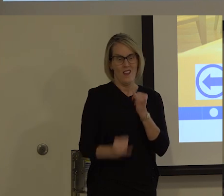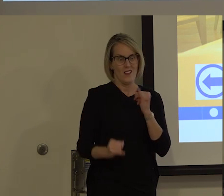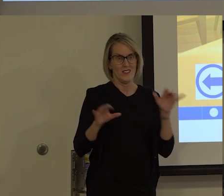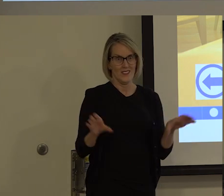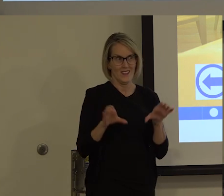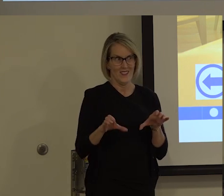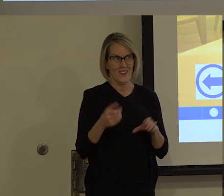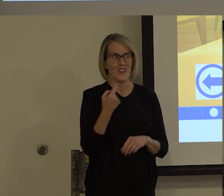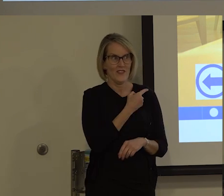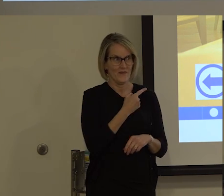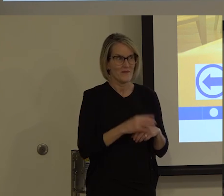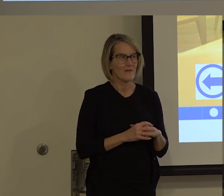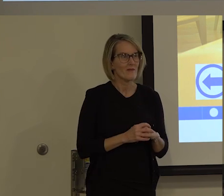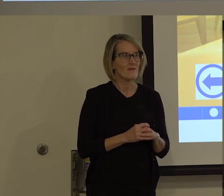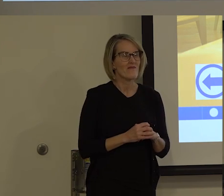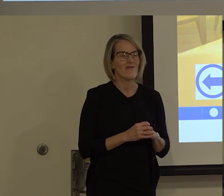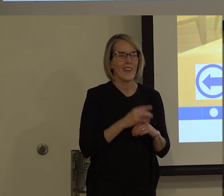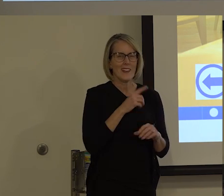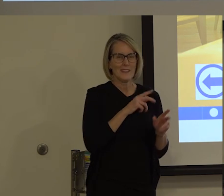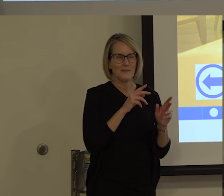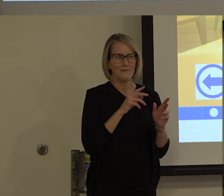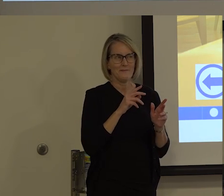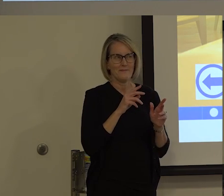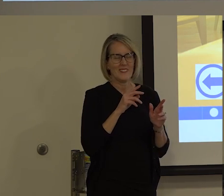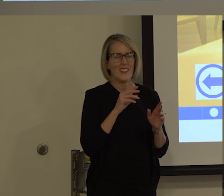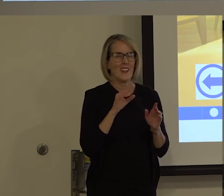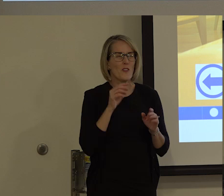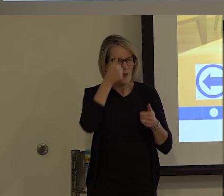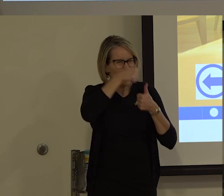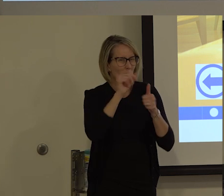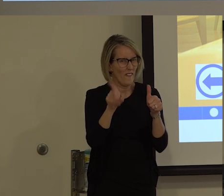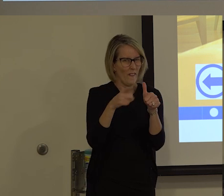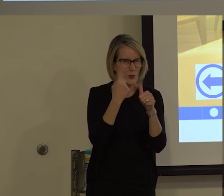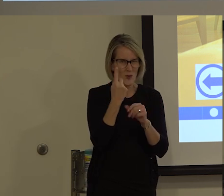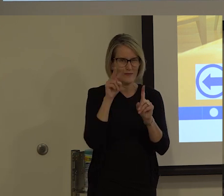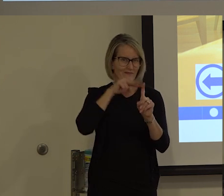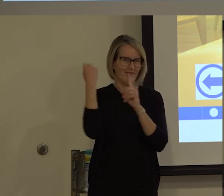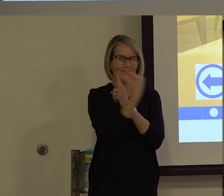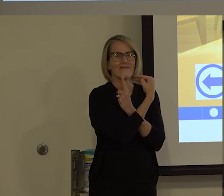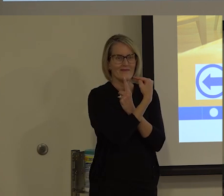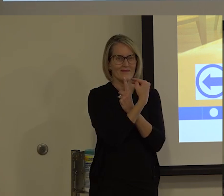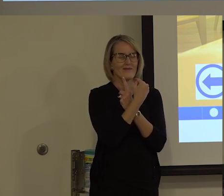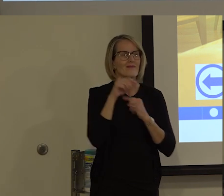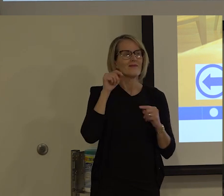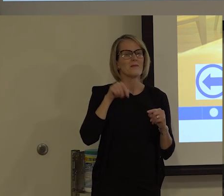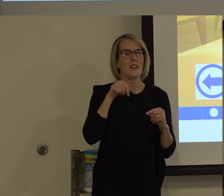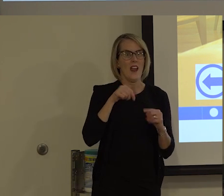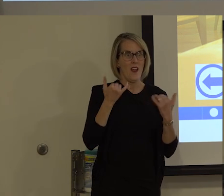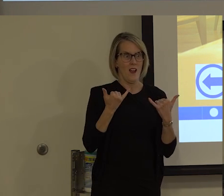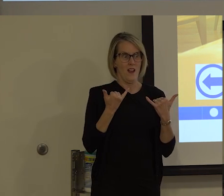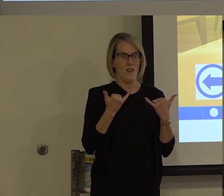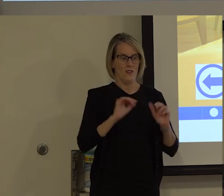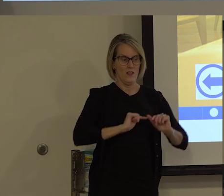activity. So this sort of mimics the first thing that we did, but now this is our output activity where they have to